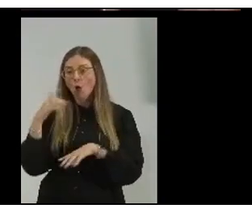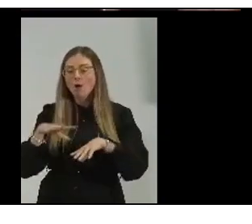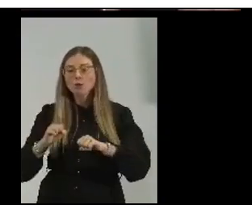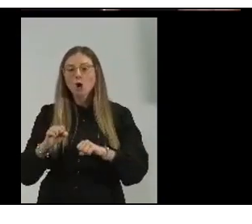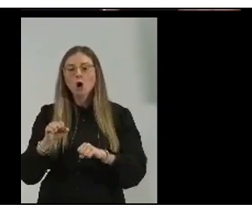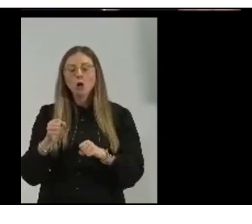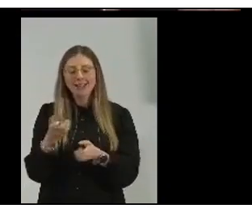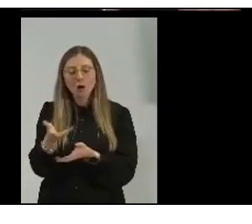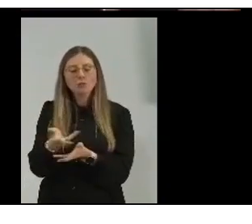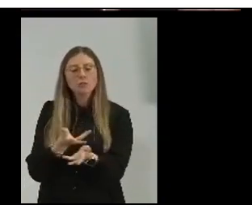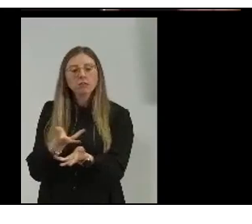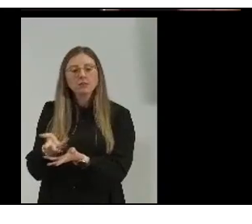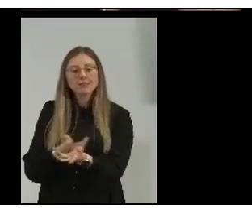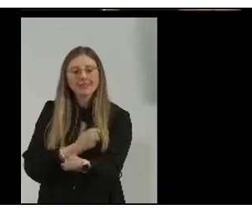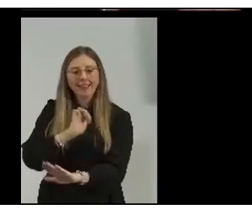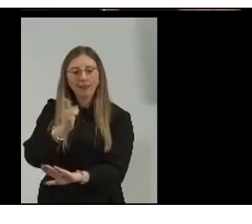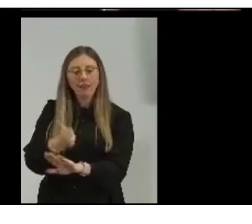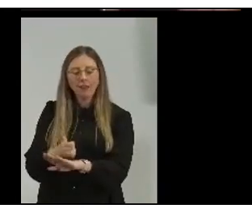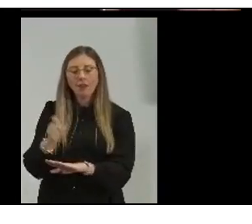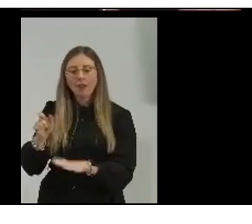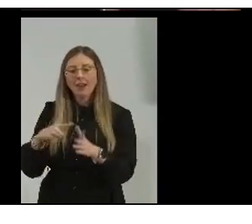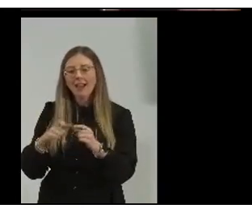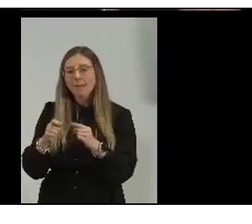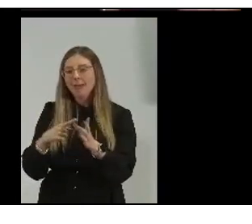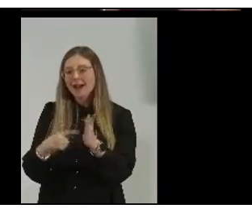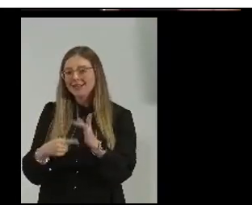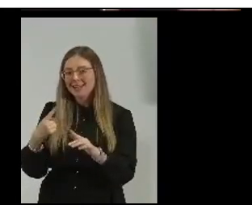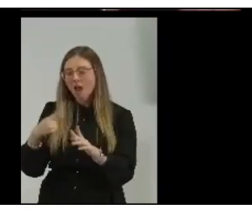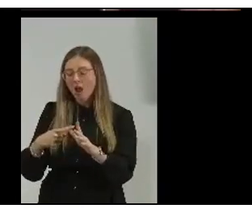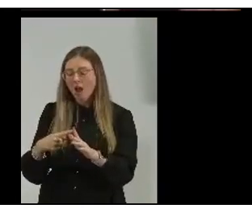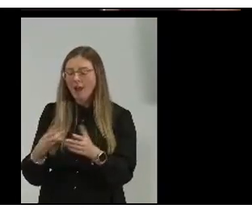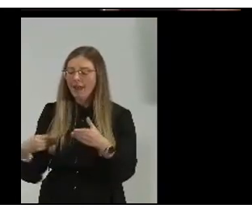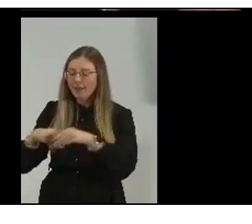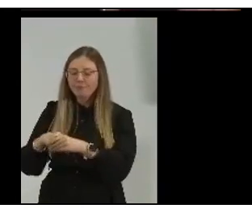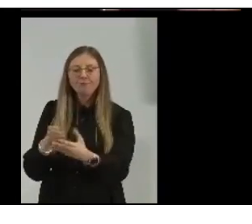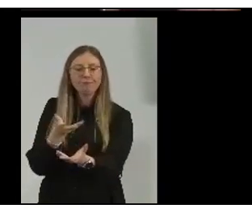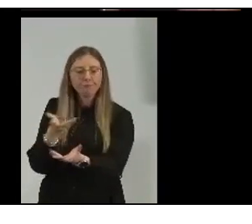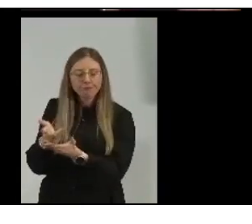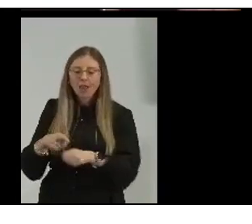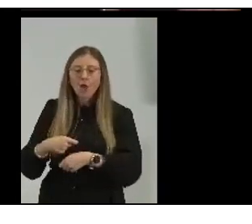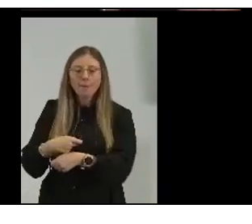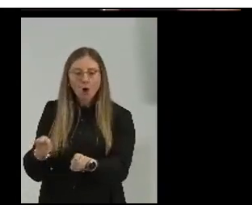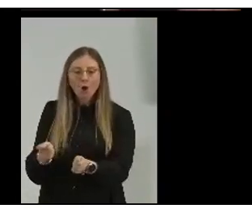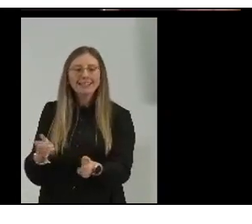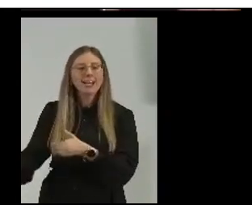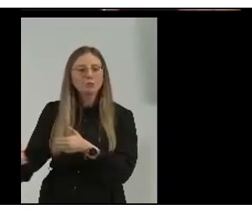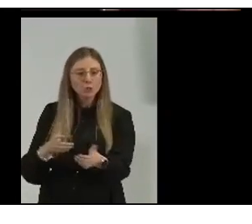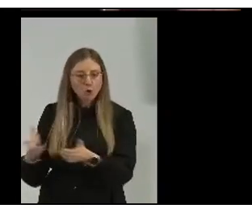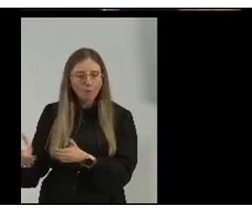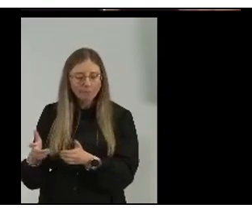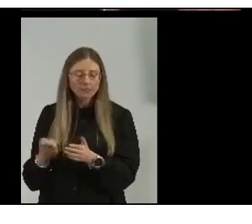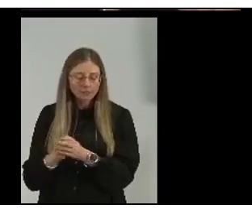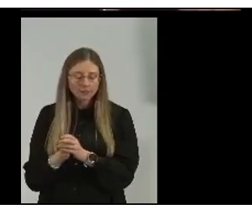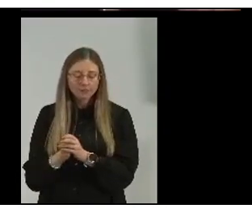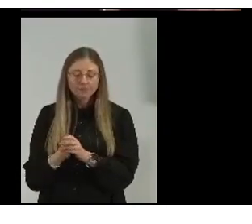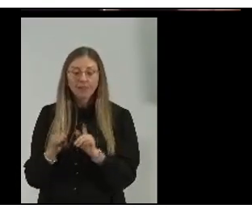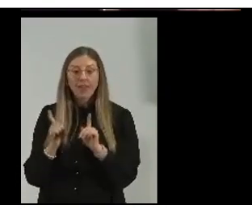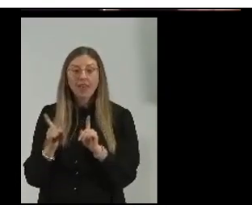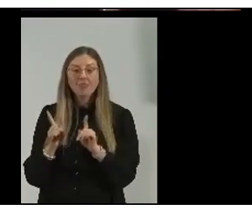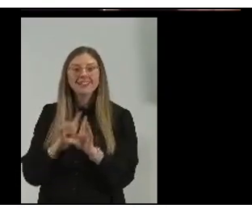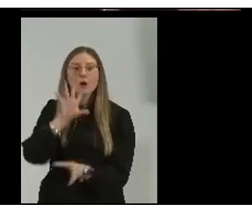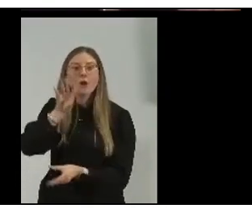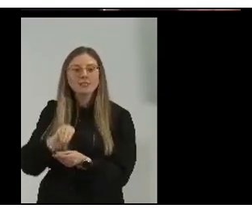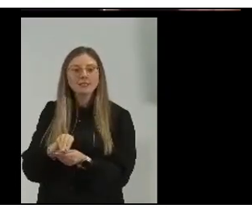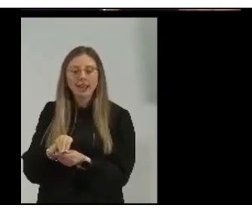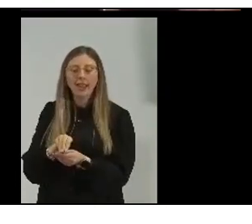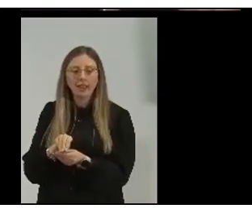which is a consultancy firm that has been focusing in inclusive leadership, marketing, communication, and recruitment. That holistic